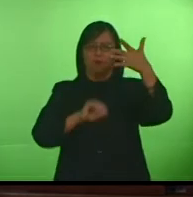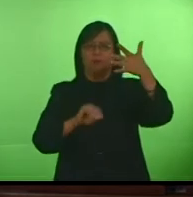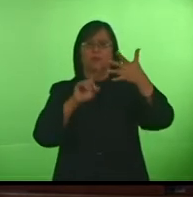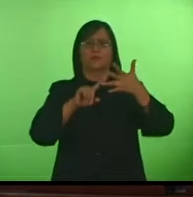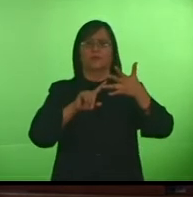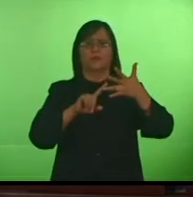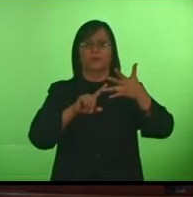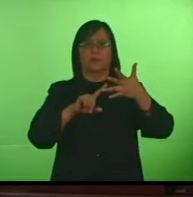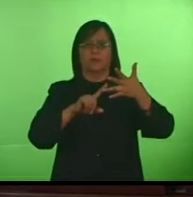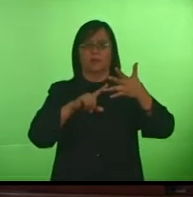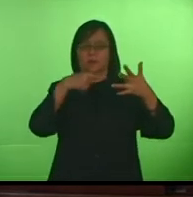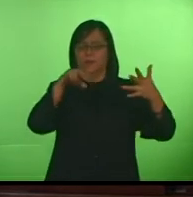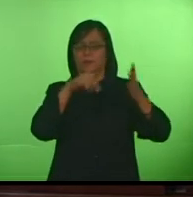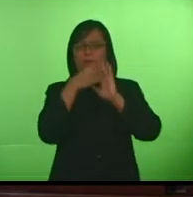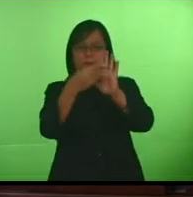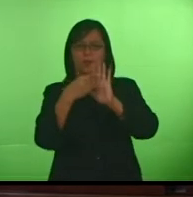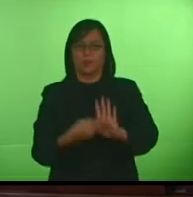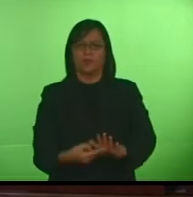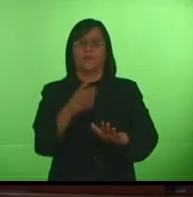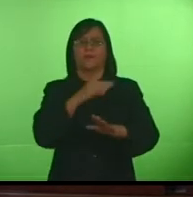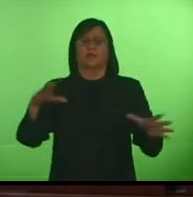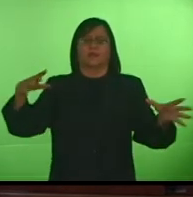and also conclusion.